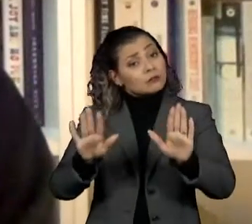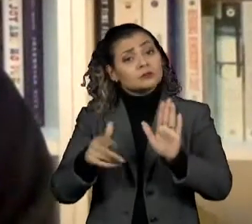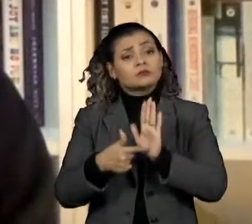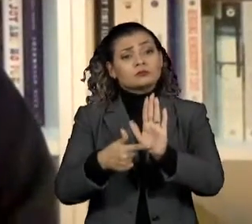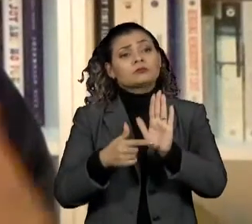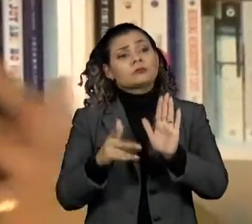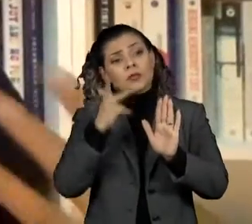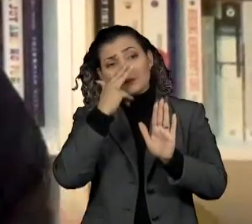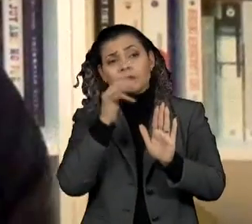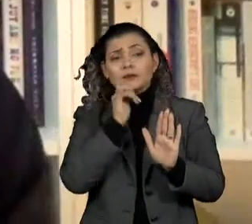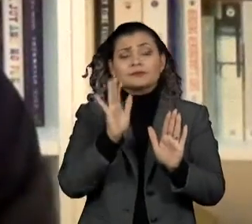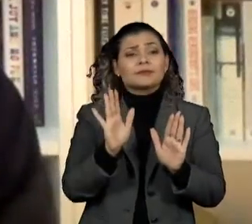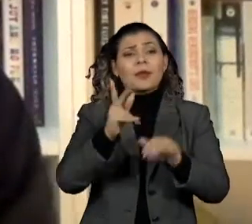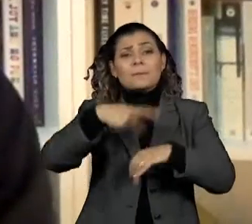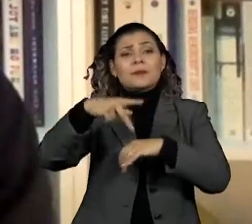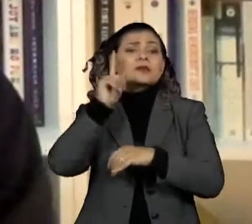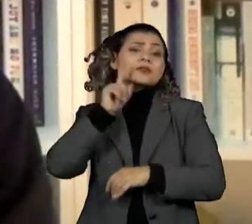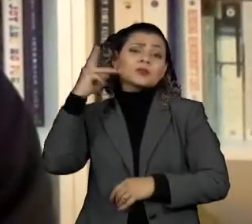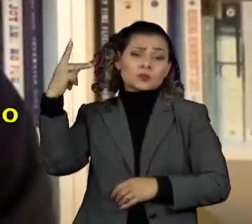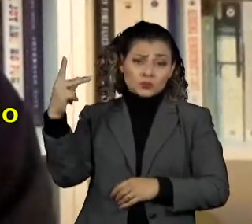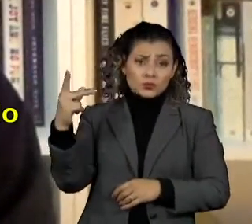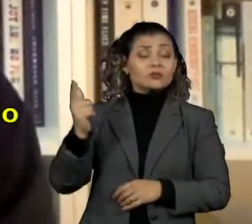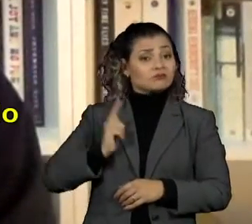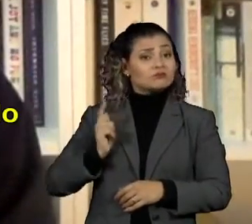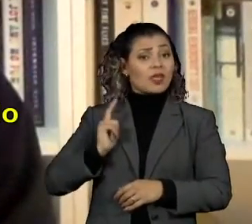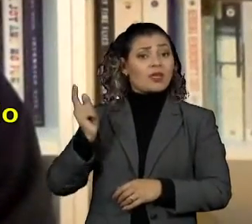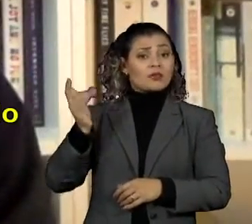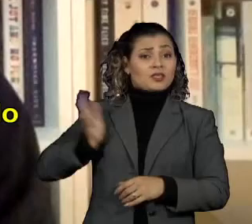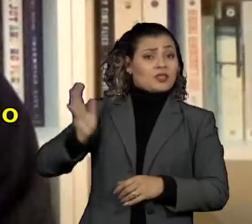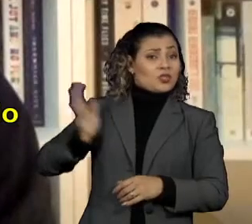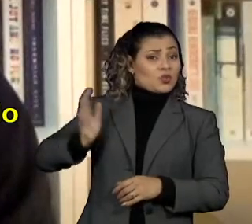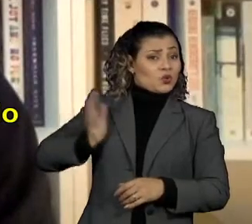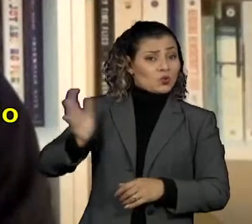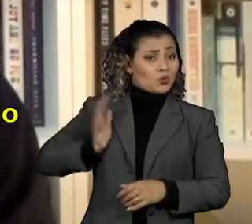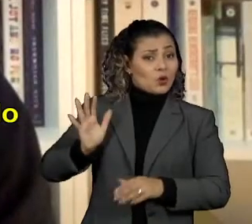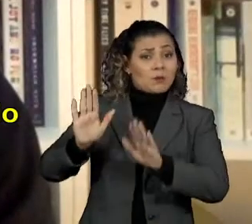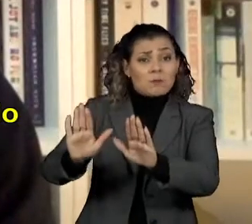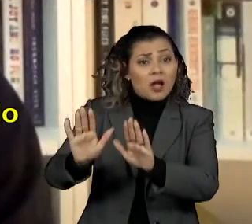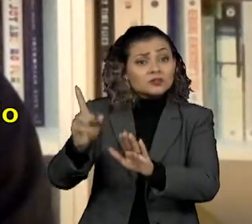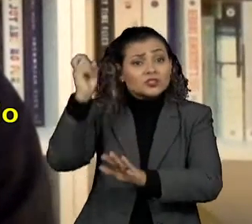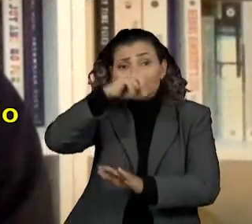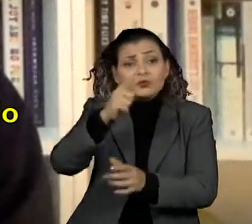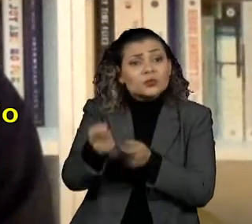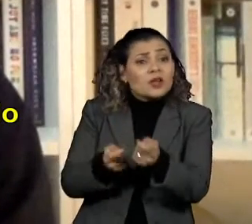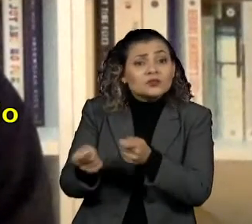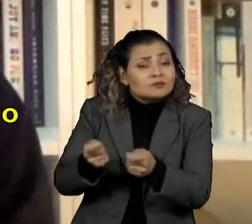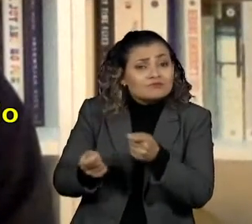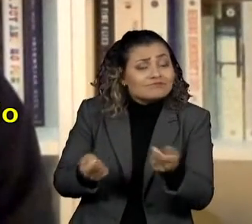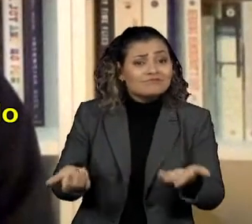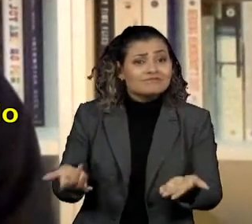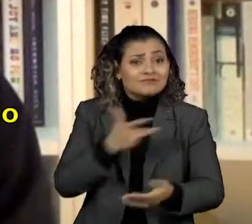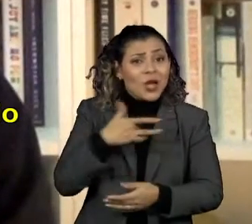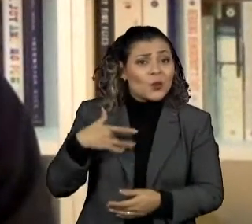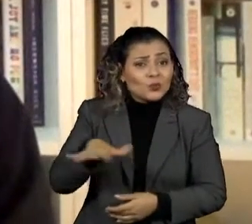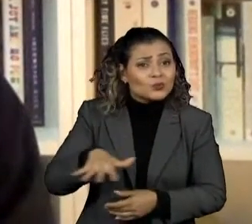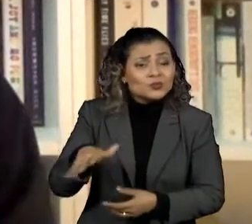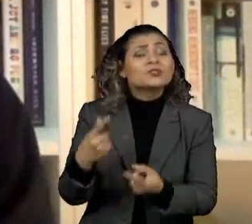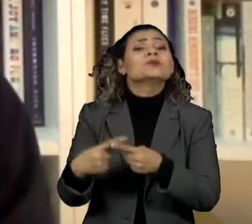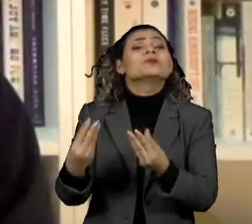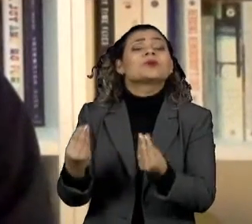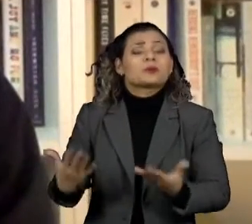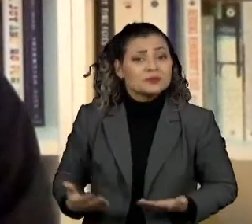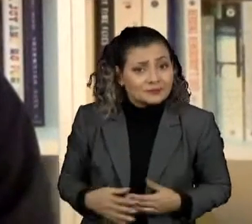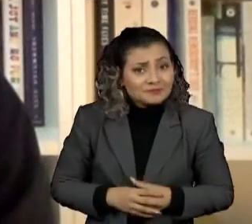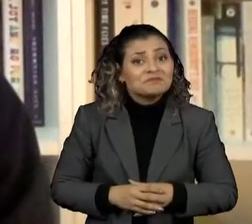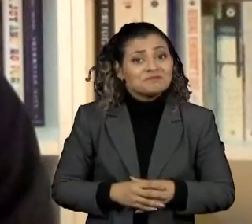like the United States, where there's a lot of resources, are struggling, especially because our system of healthcare